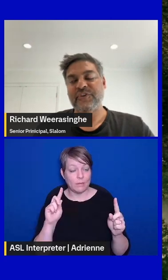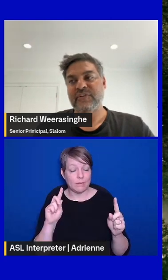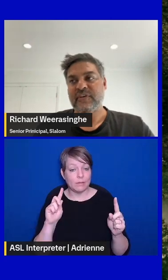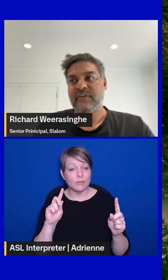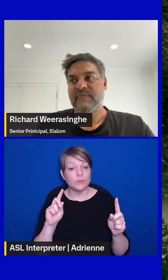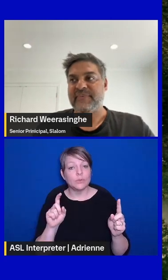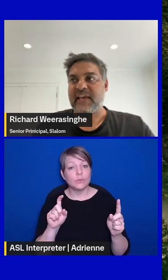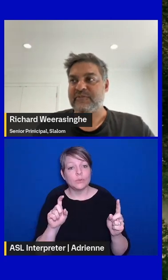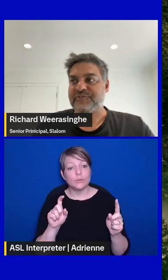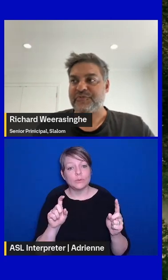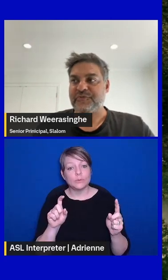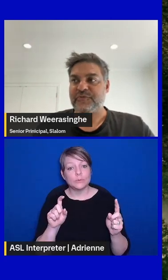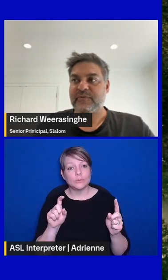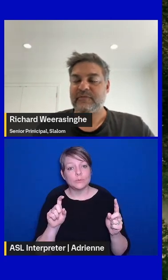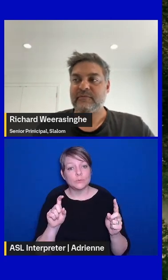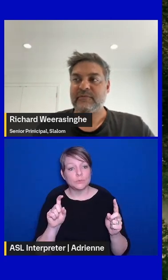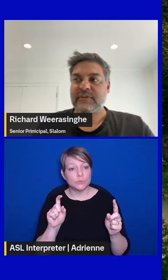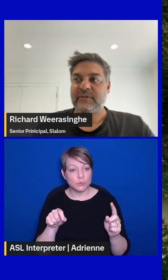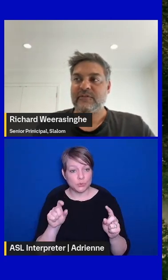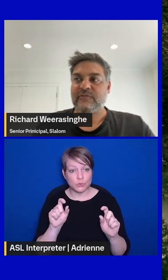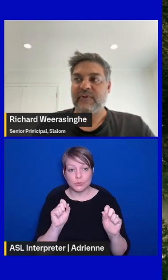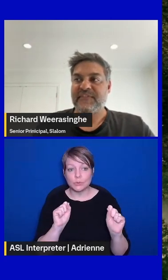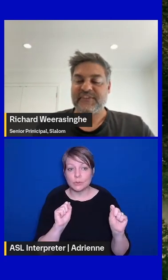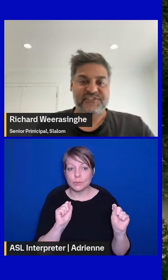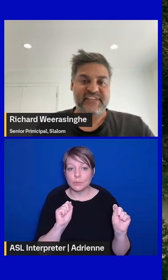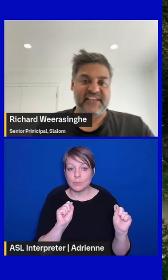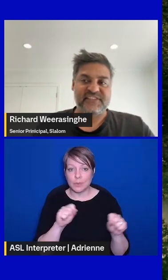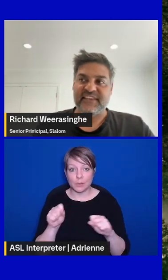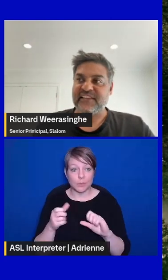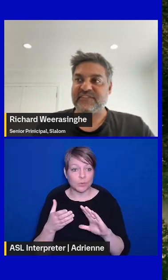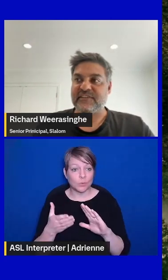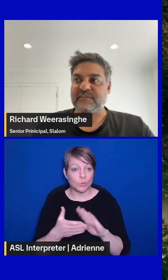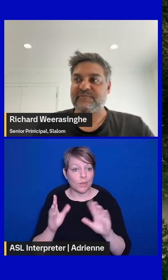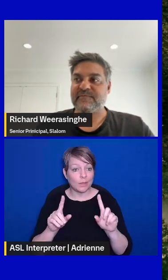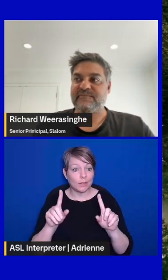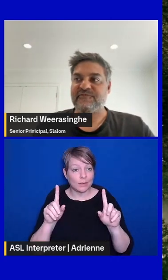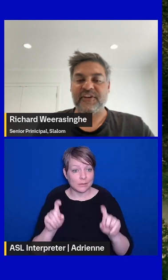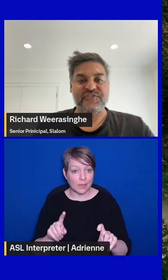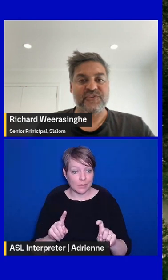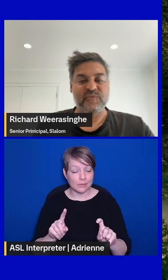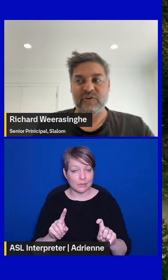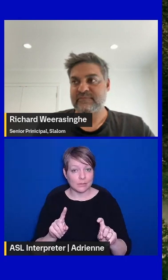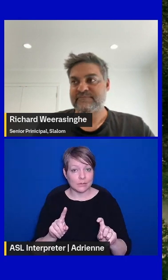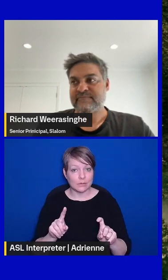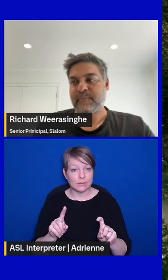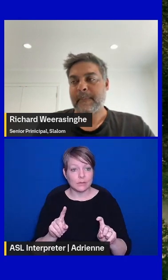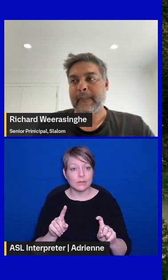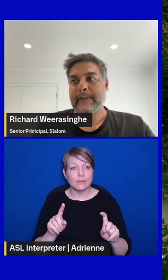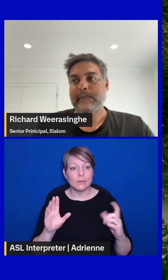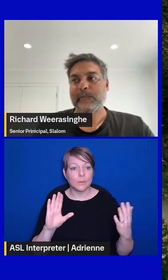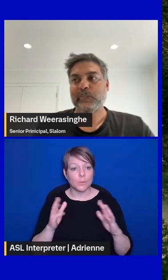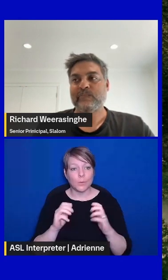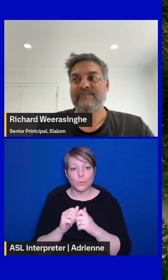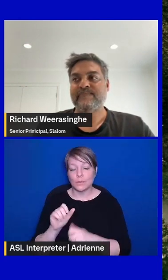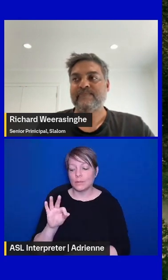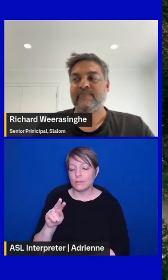we should be able to run this test against the fine-tuned model.